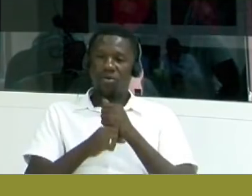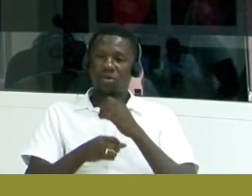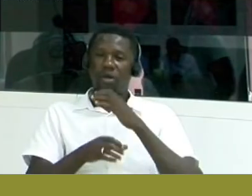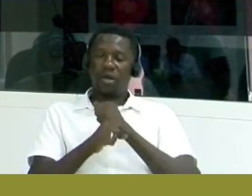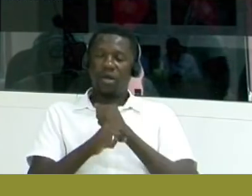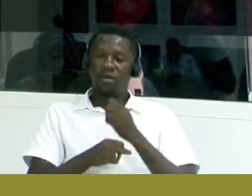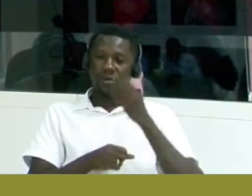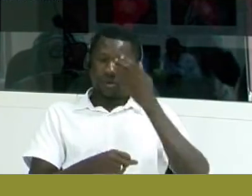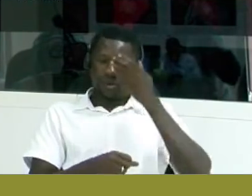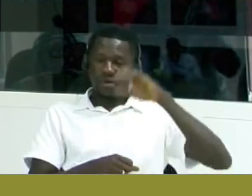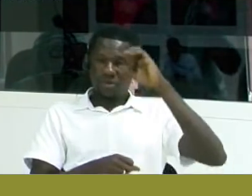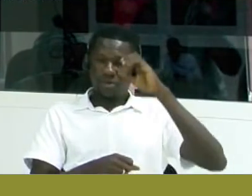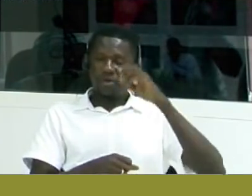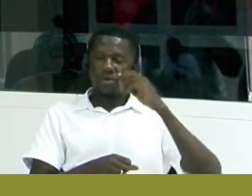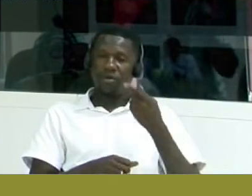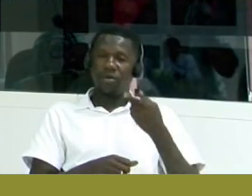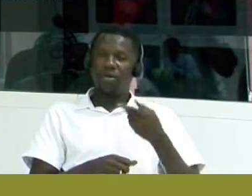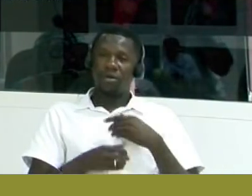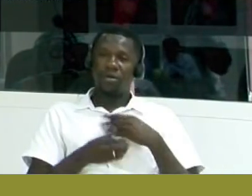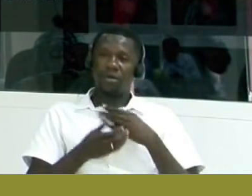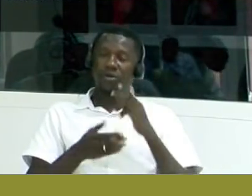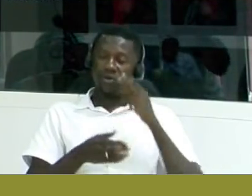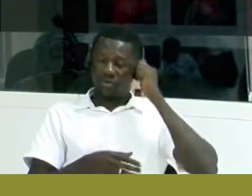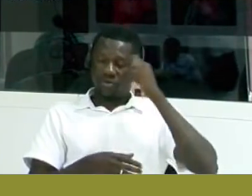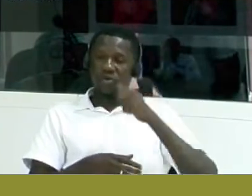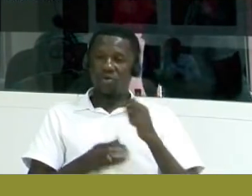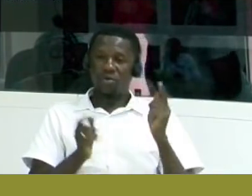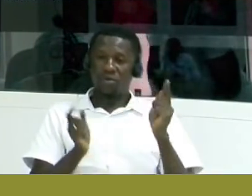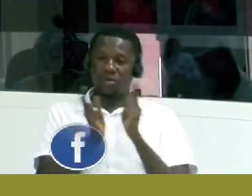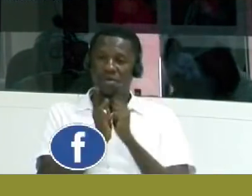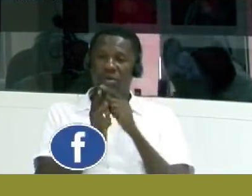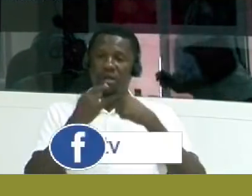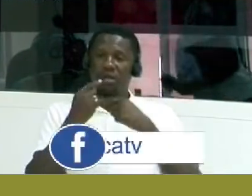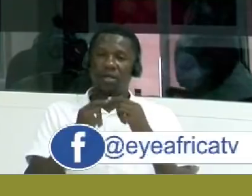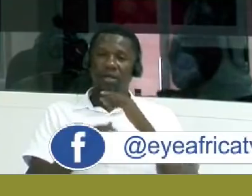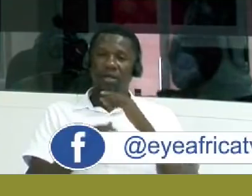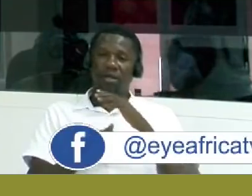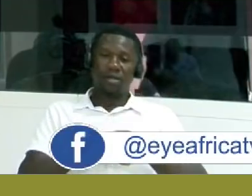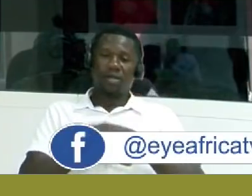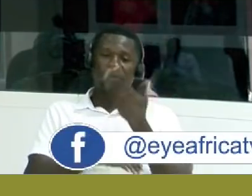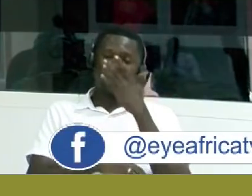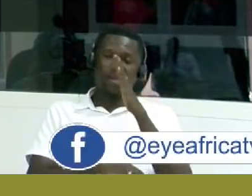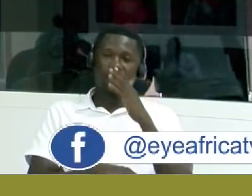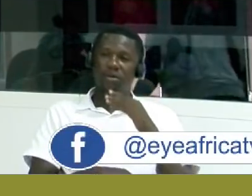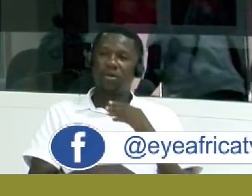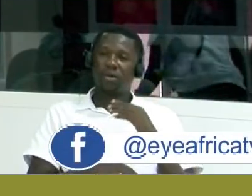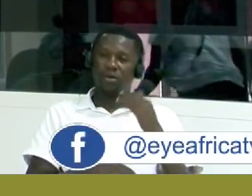you. Tomorrow we meet again at 10 o'clock sharp. Meeting is adjourned. Thank you.